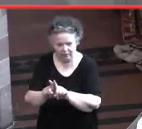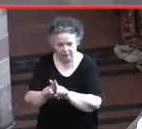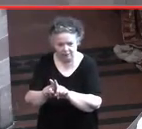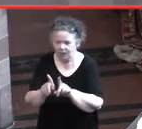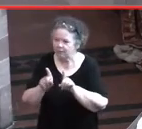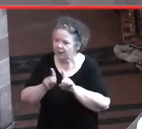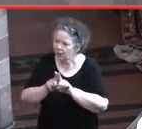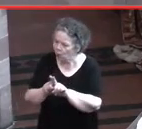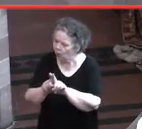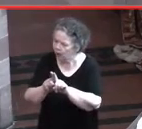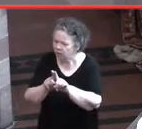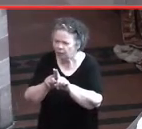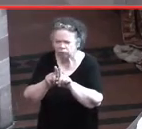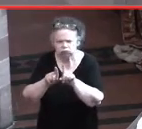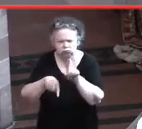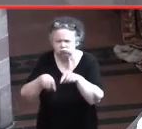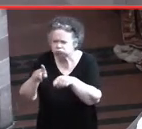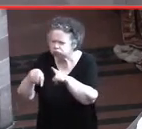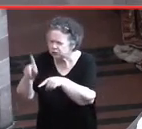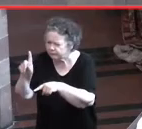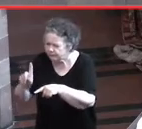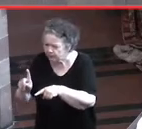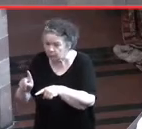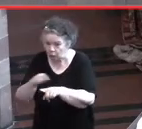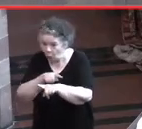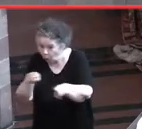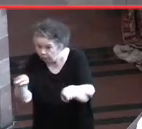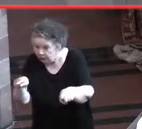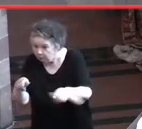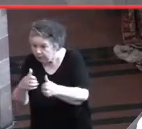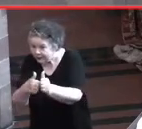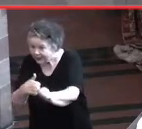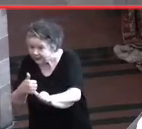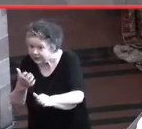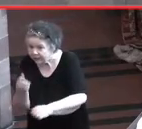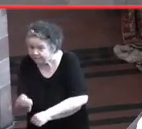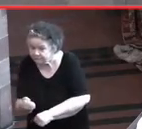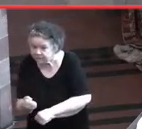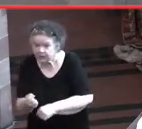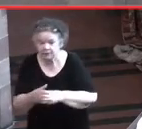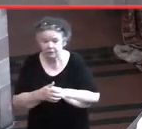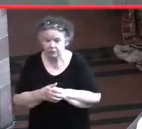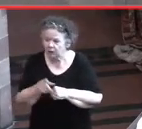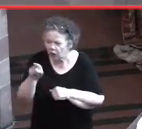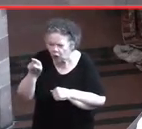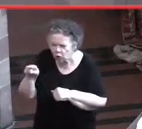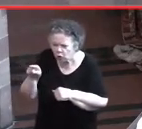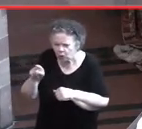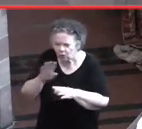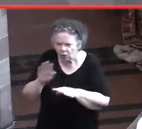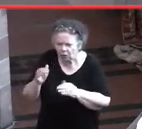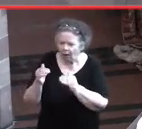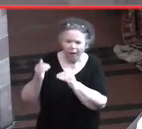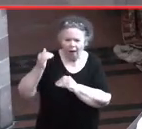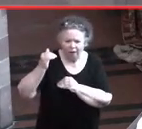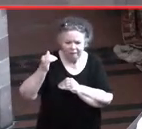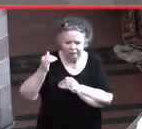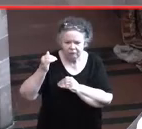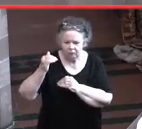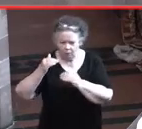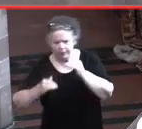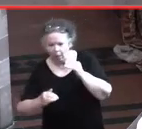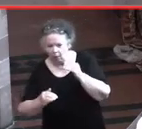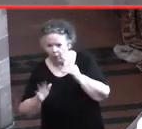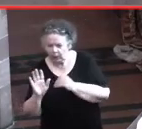all those others who are gifted by God. You're not called to be above nor